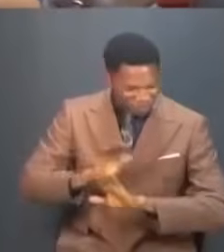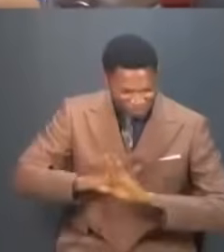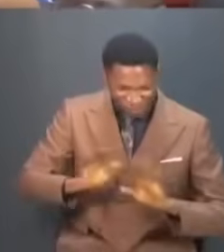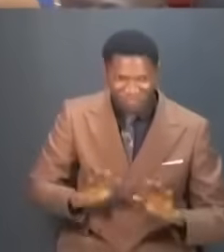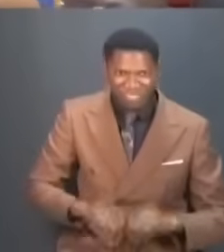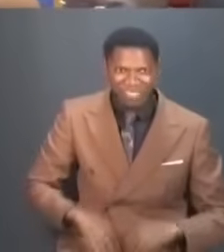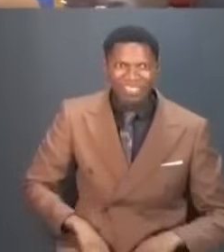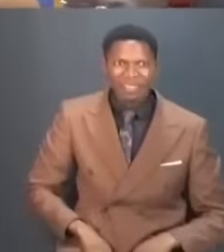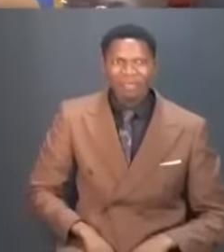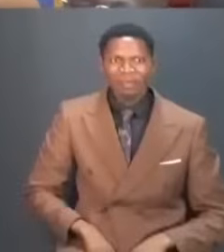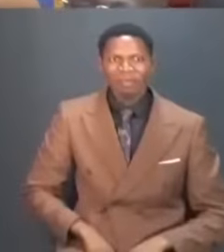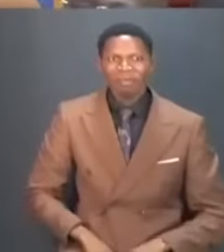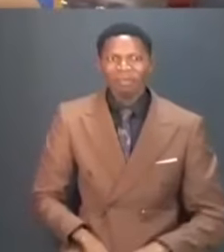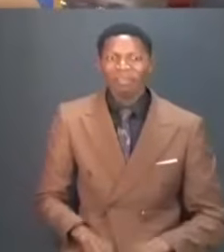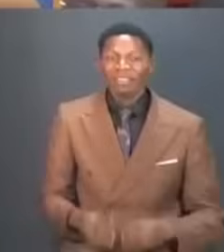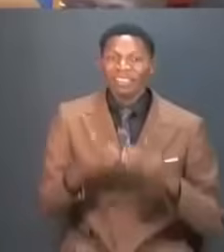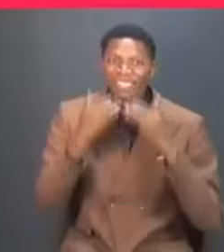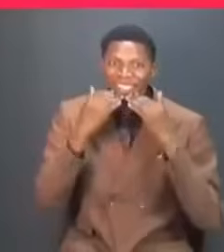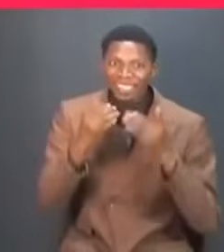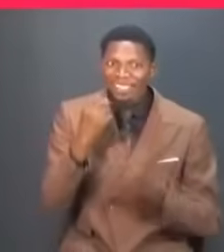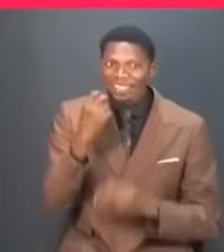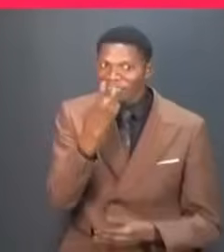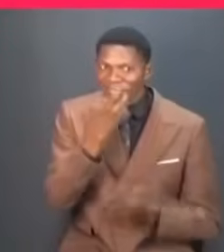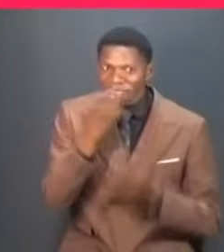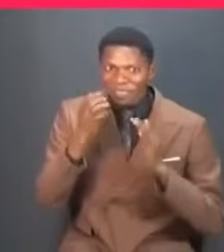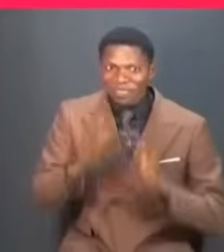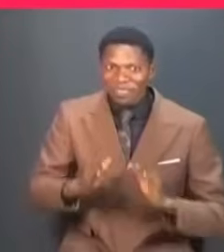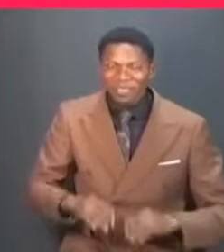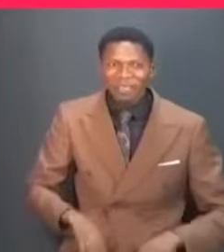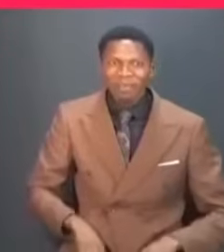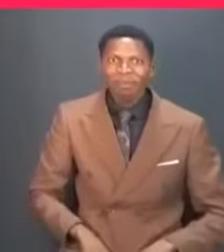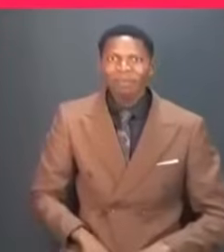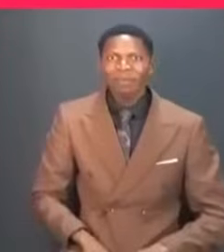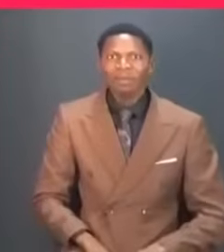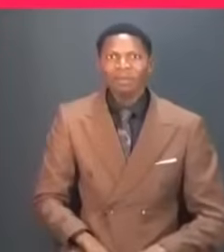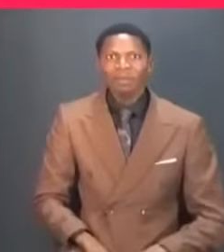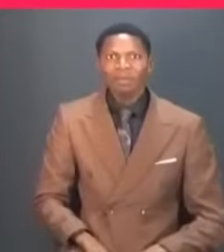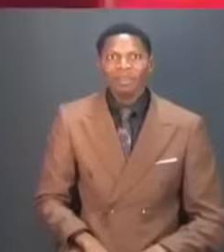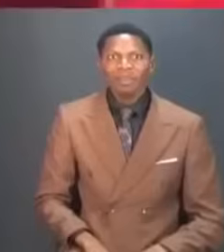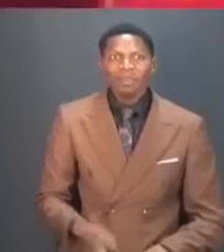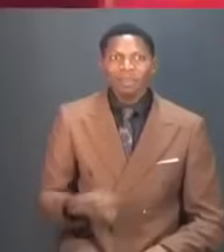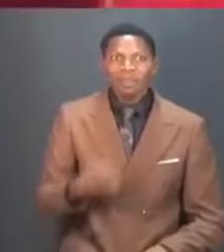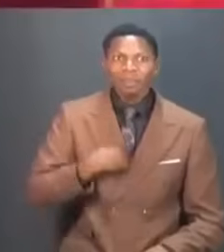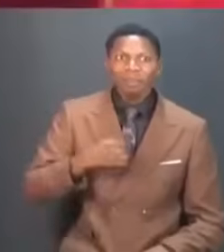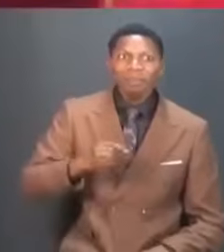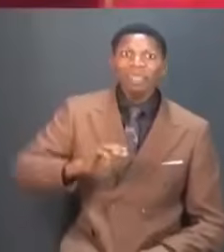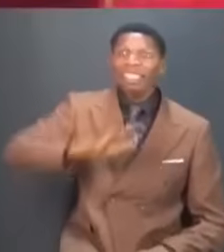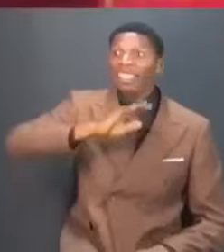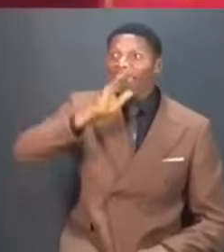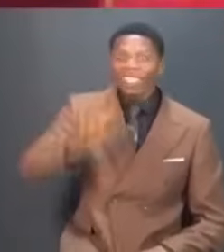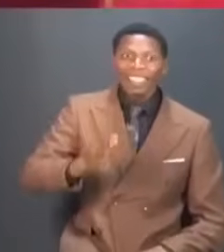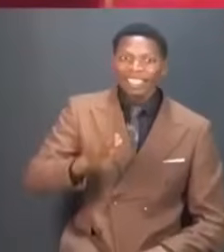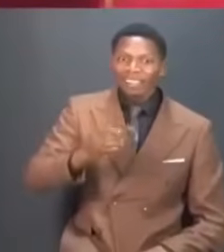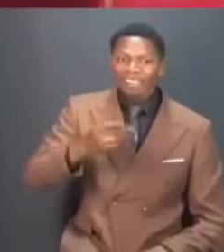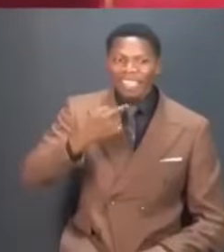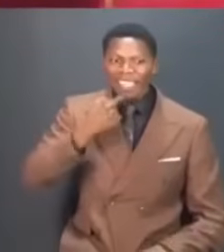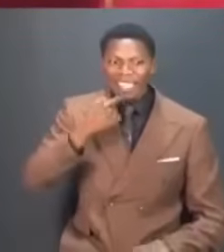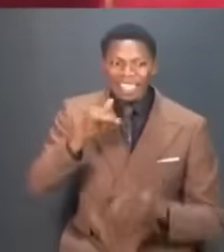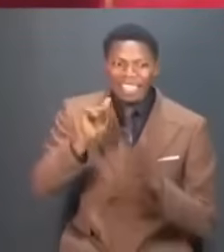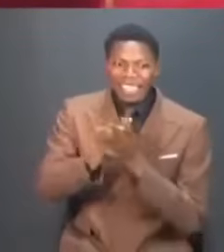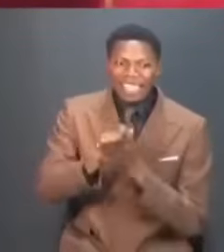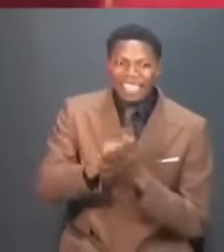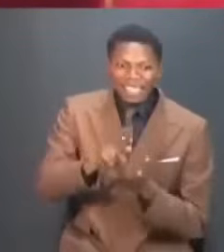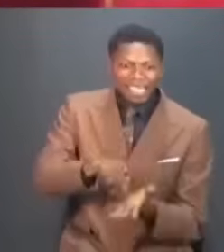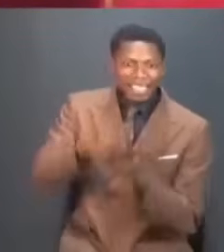Minister. Thank you very much, Mr. Speaker. Mr. Speaker, I never said anywhere that he contested for elections. But